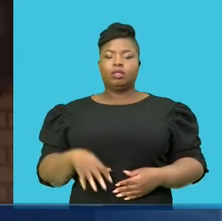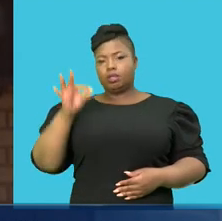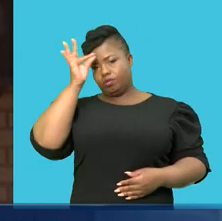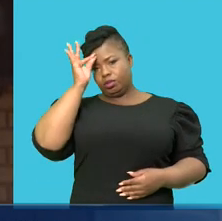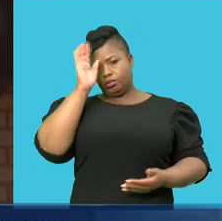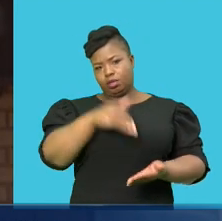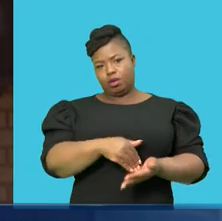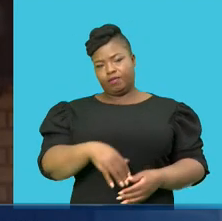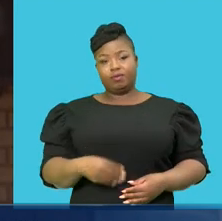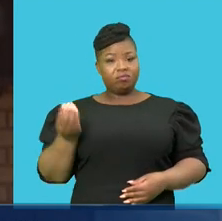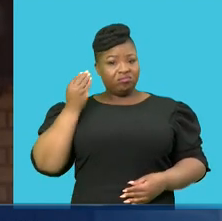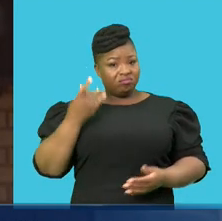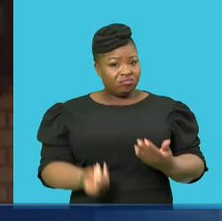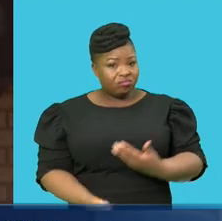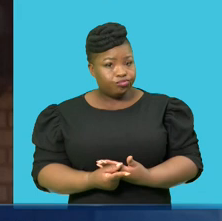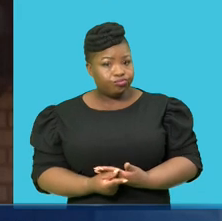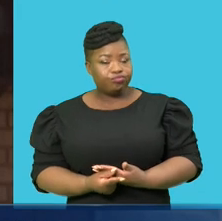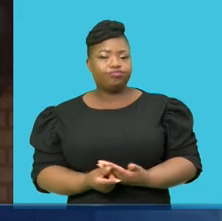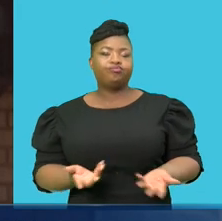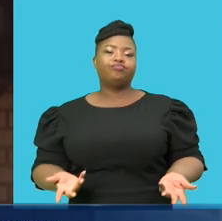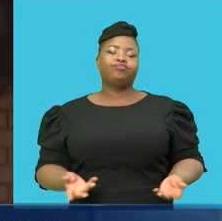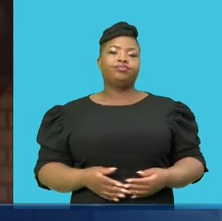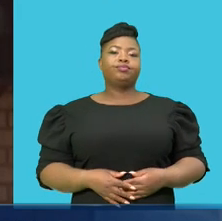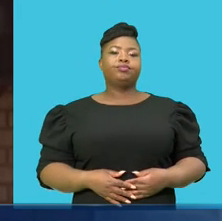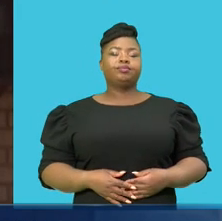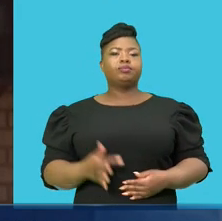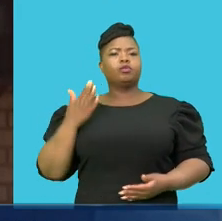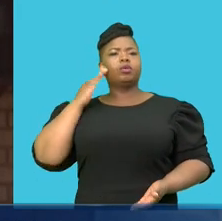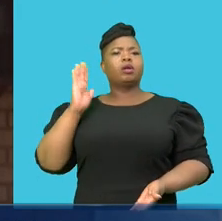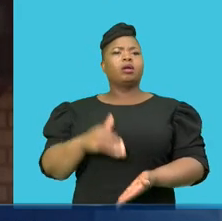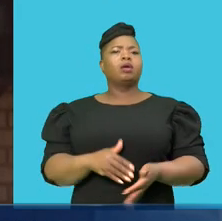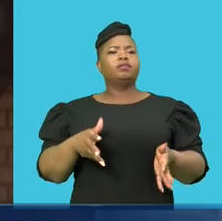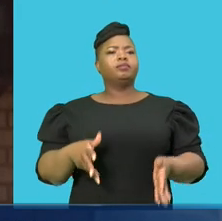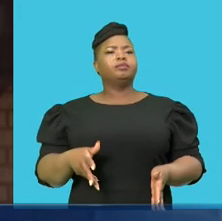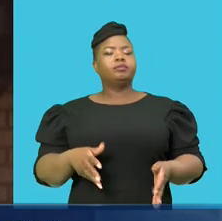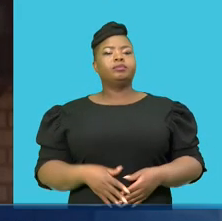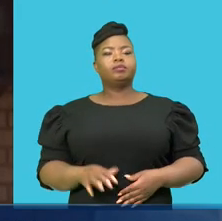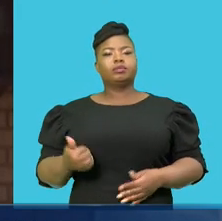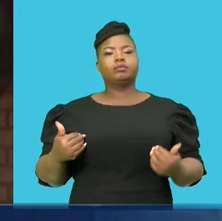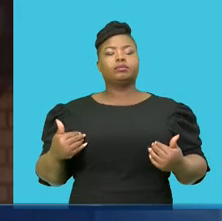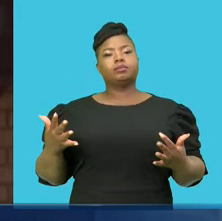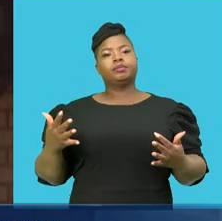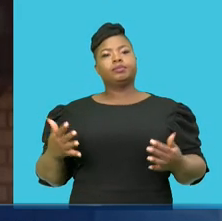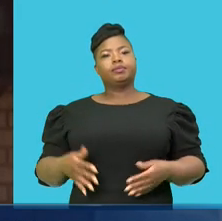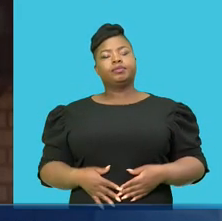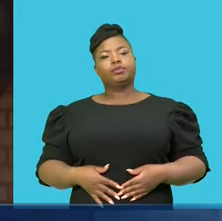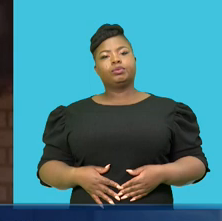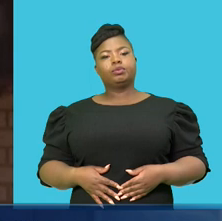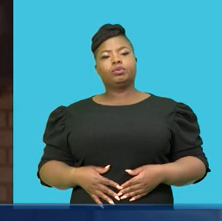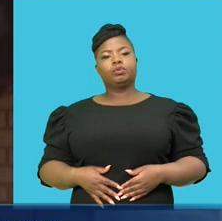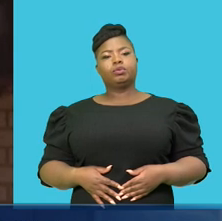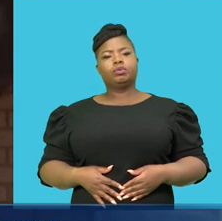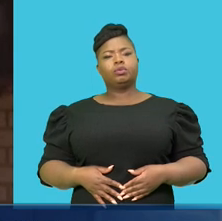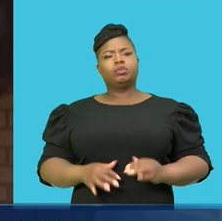came to find out what was happening. So when they arrived at this school, then they started to interview the